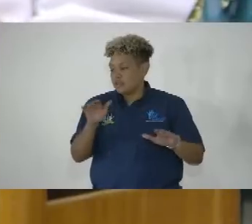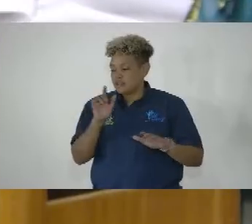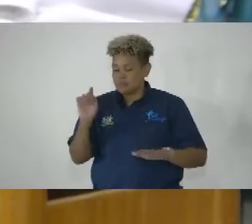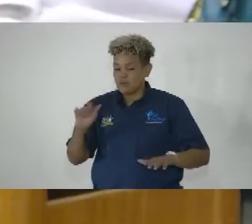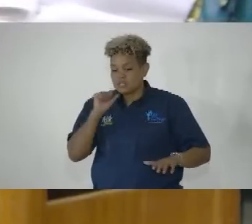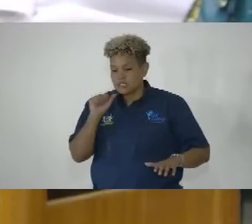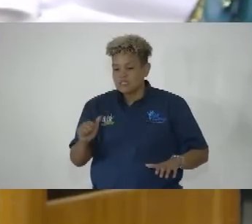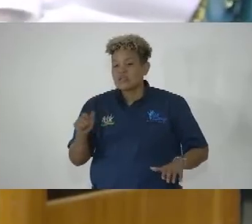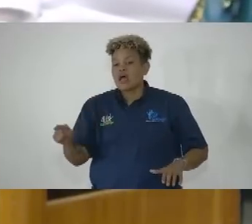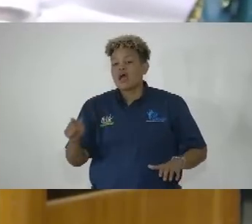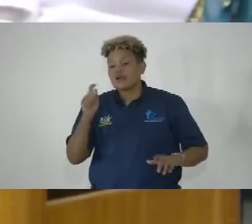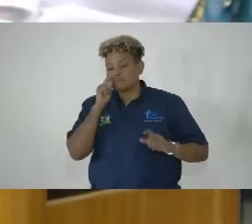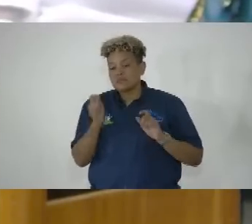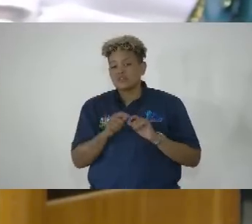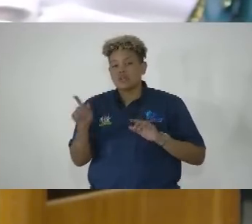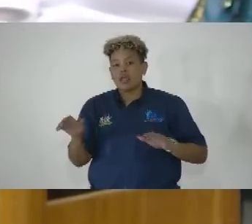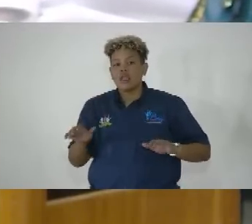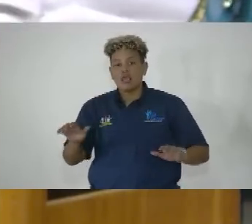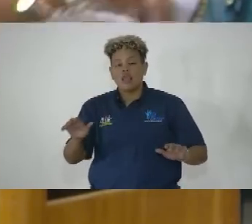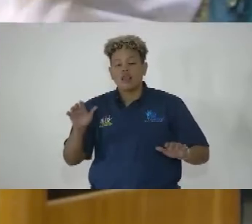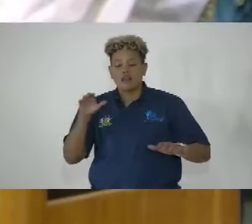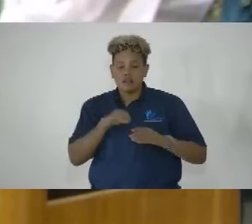Must not be betrayed.